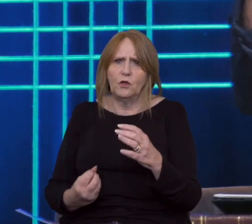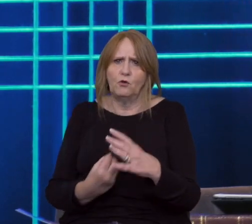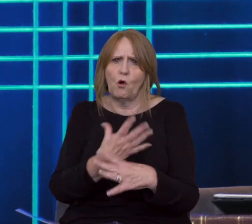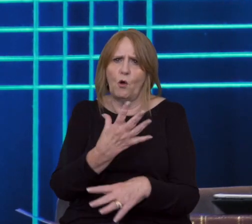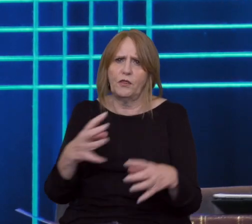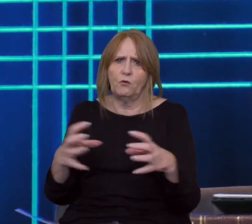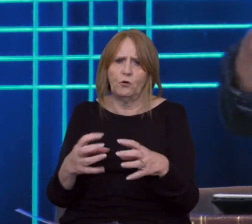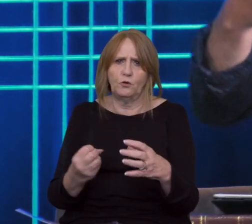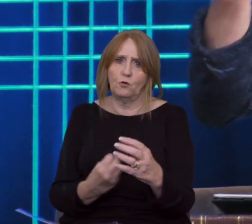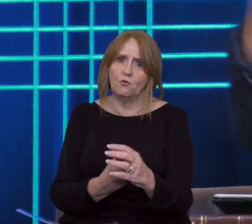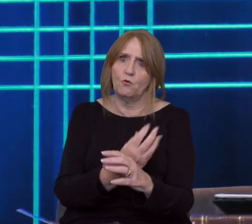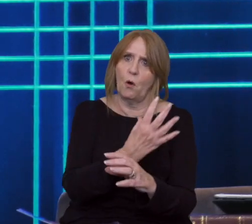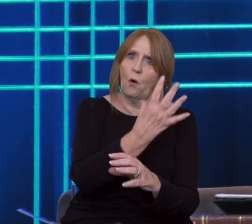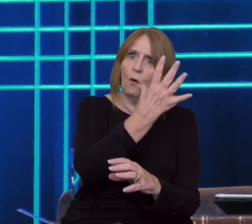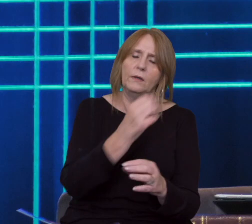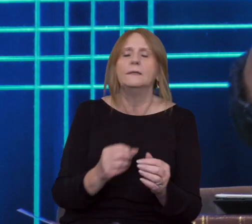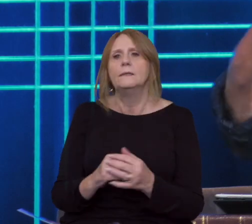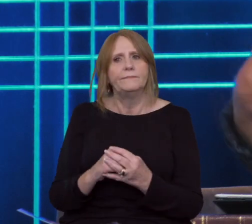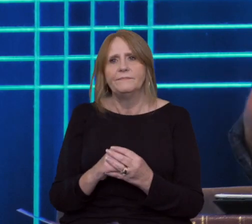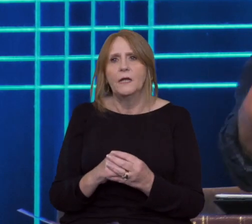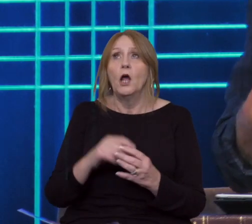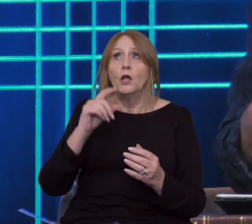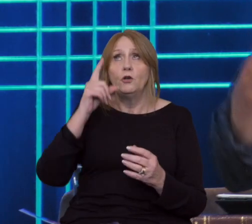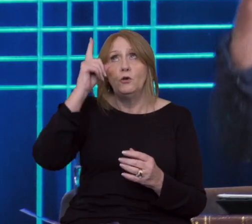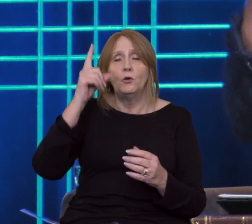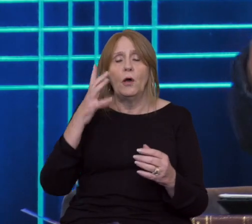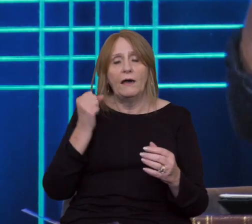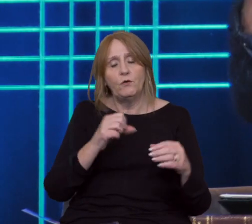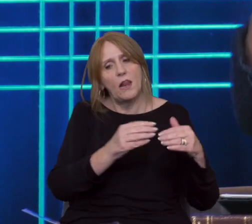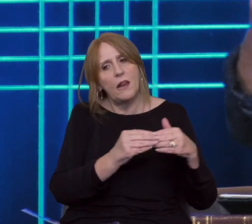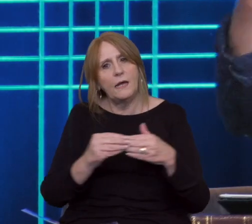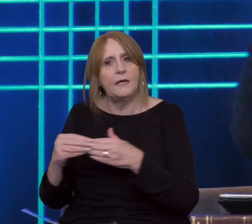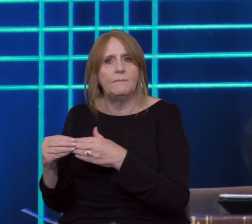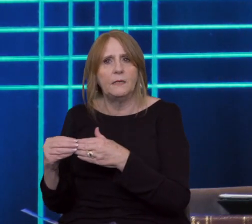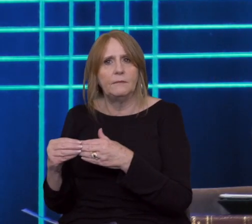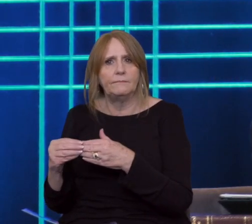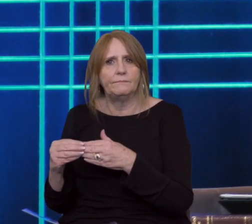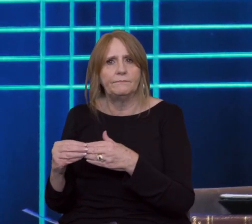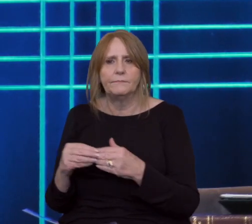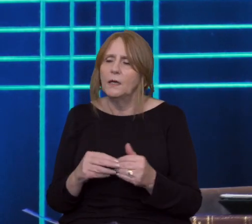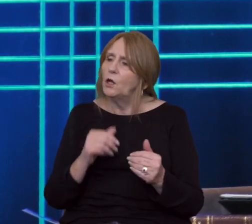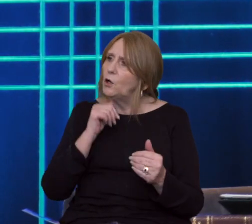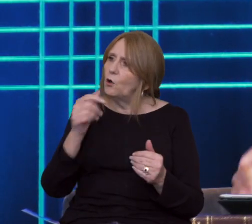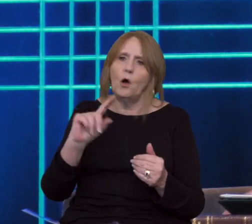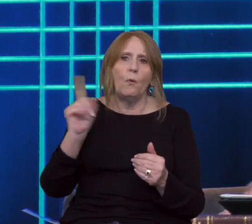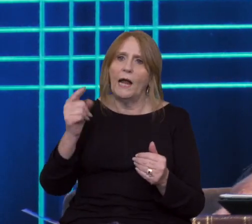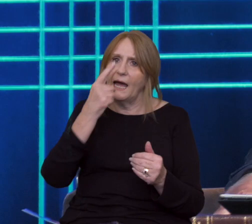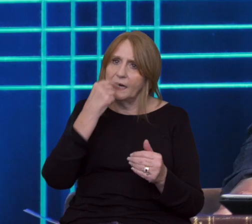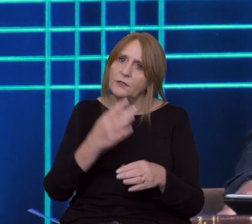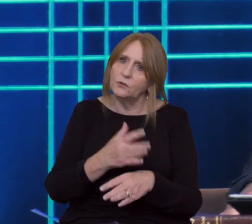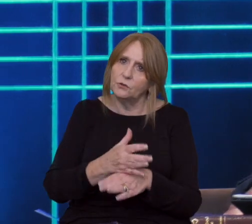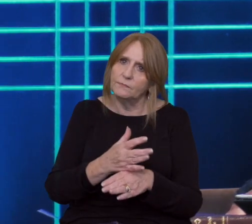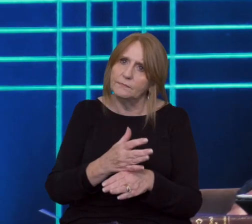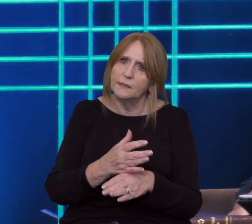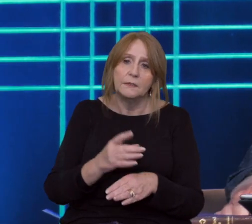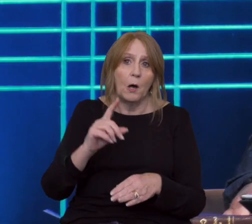me. Work with me. Lead me. It's not what I can do. It's what God can do in me and through me. And do you know what I've